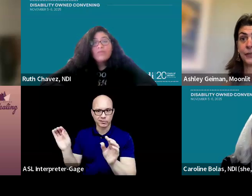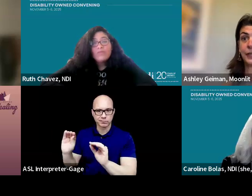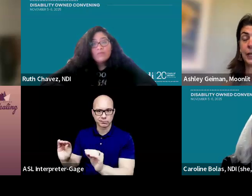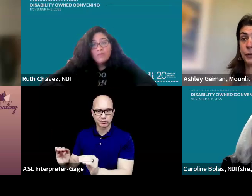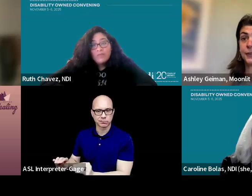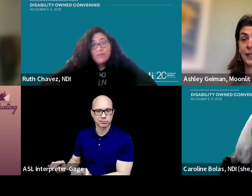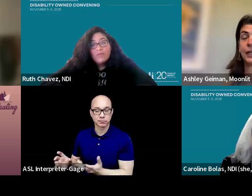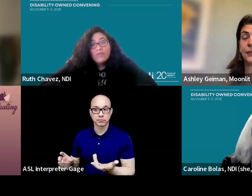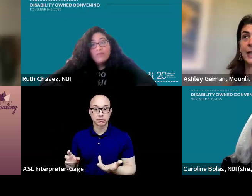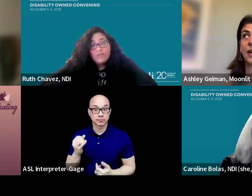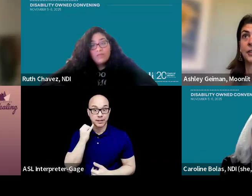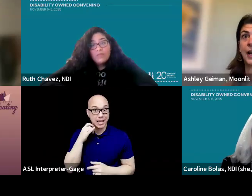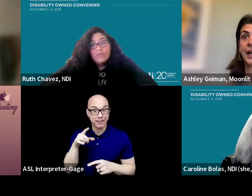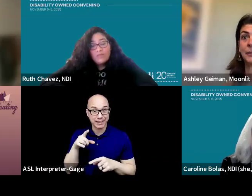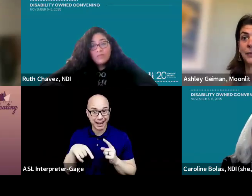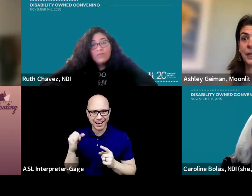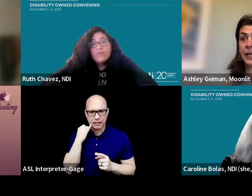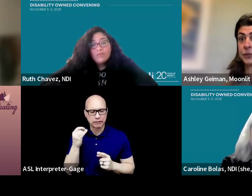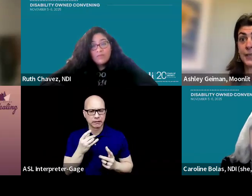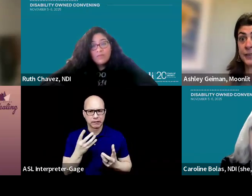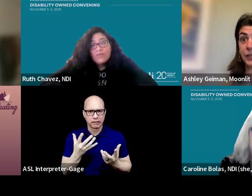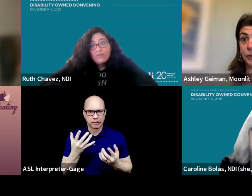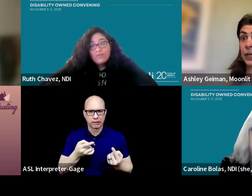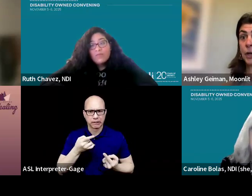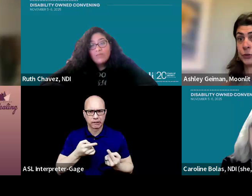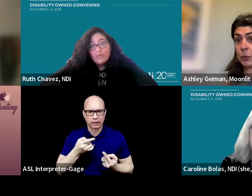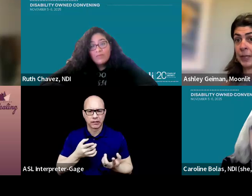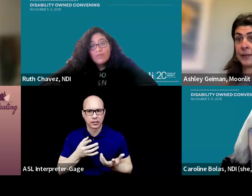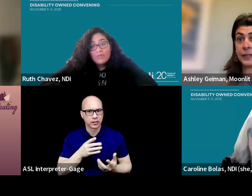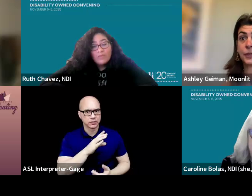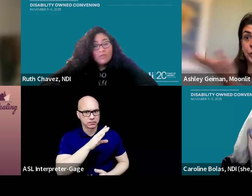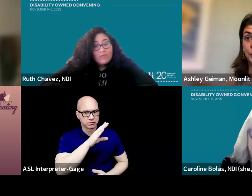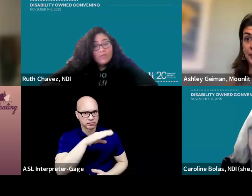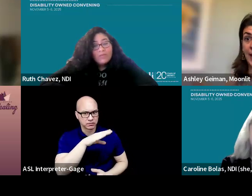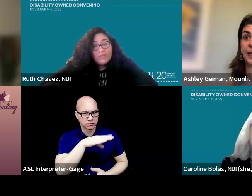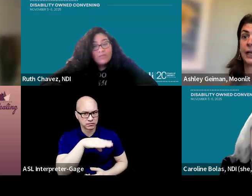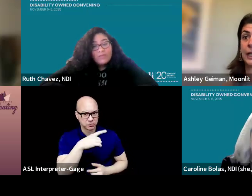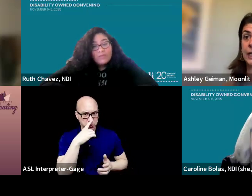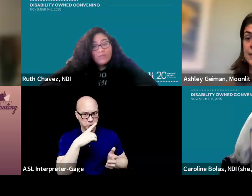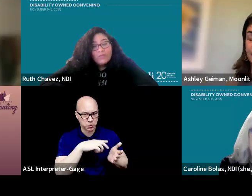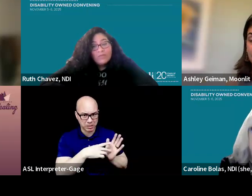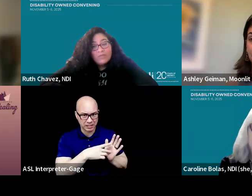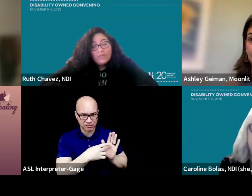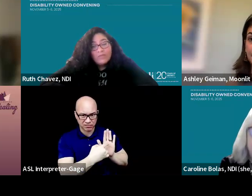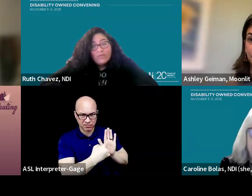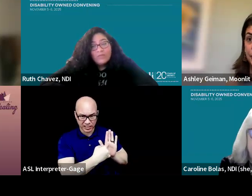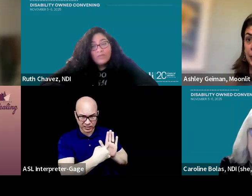if it has a hard time, it'll just ask you, do you mean this or do you mean that? It's pretty great.